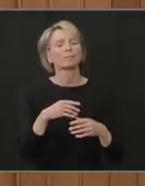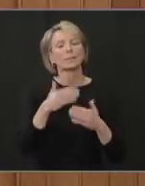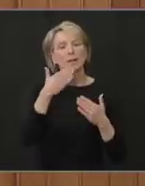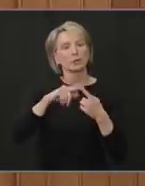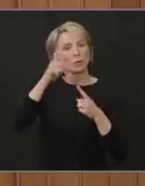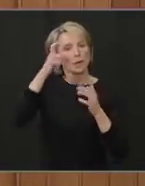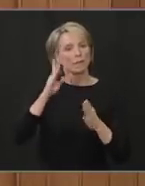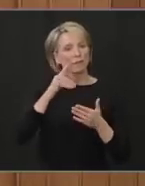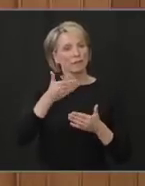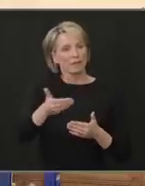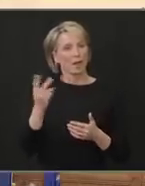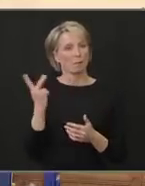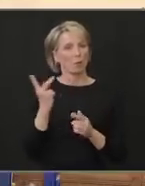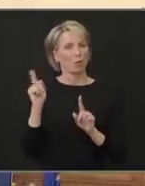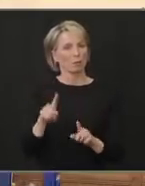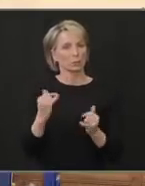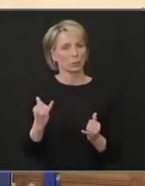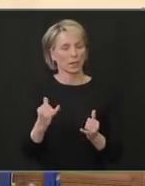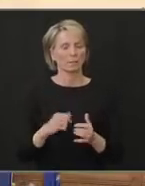today. Thank you, Chris.